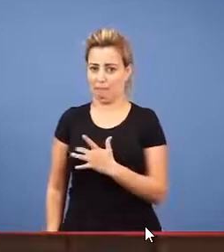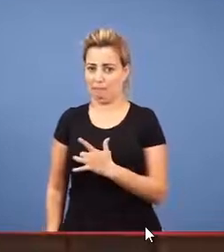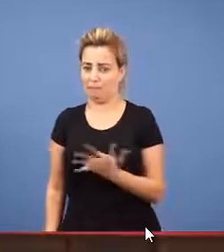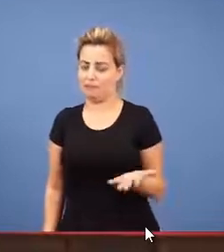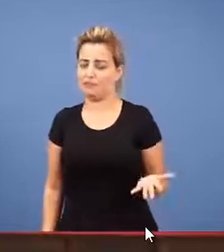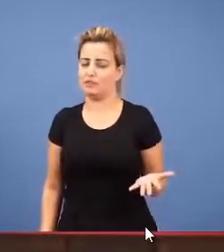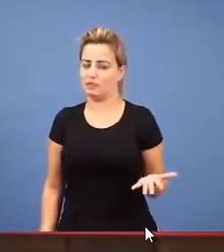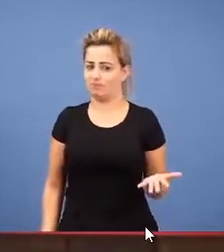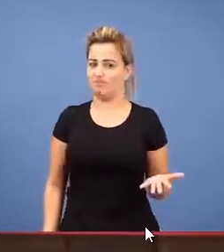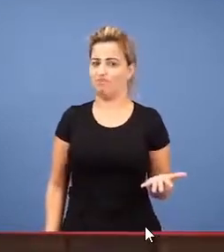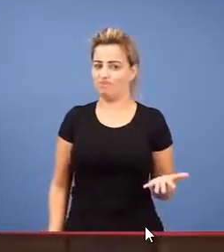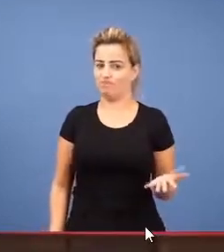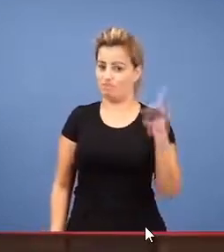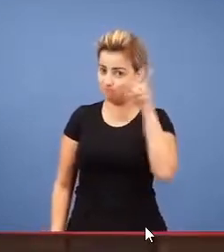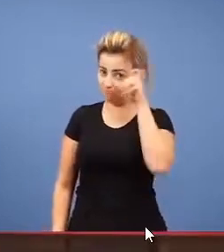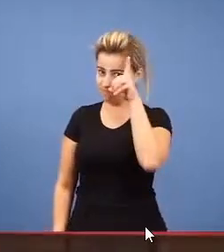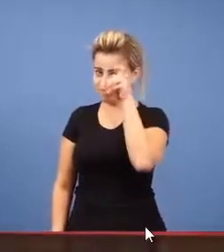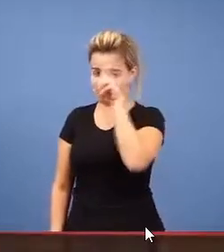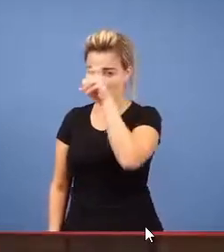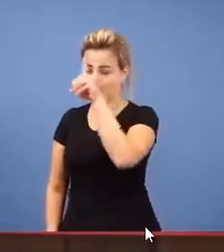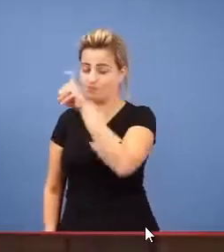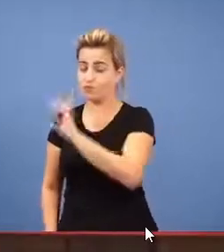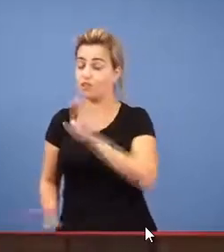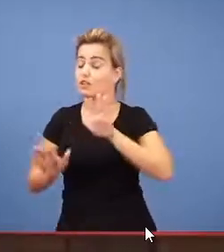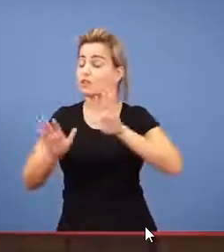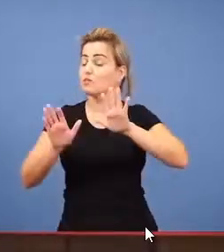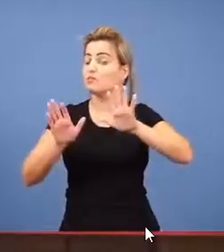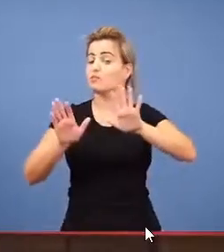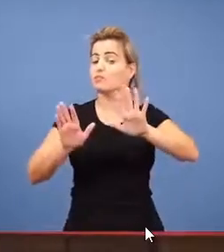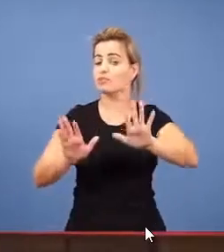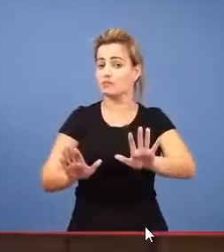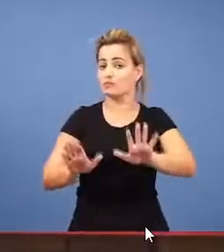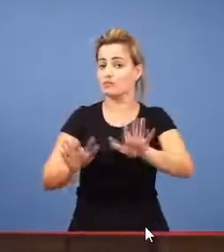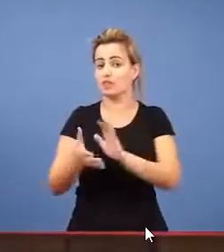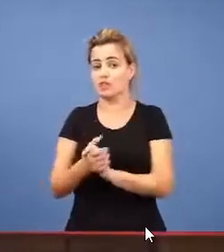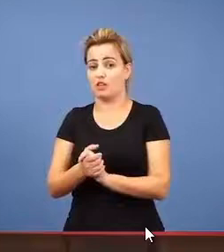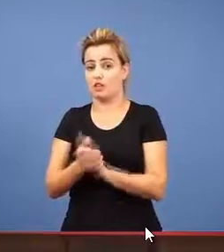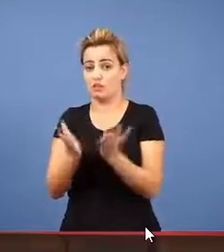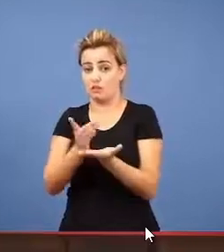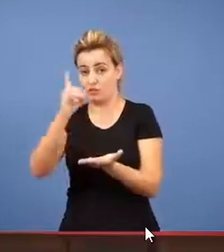about this, because man has their own reaction, right?